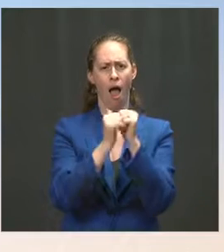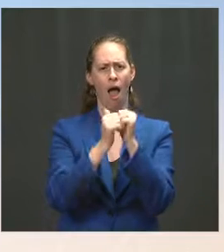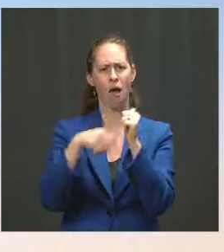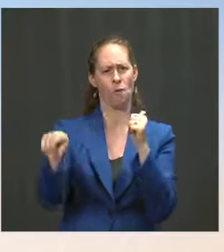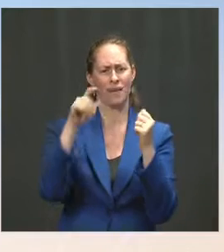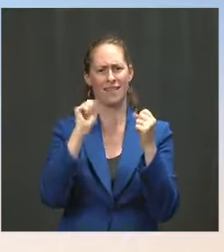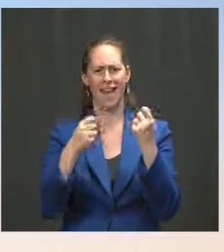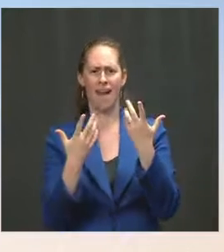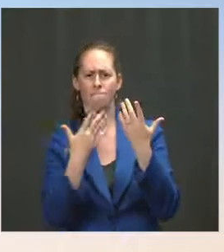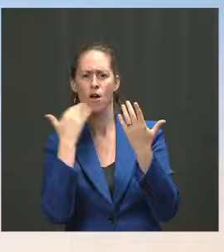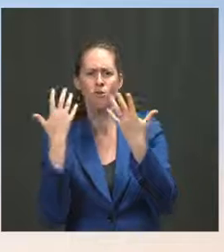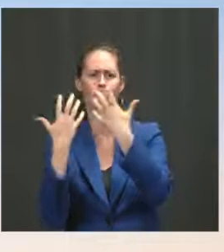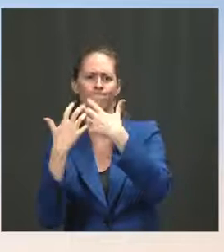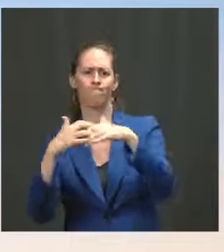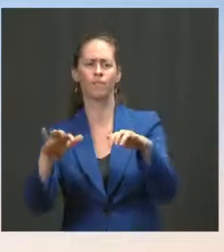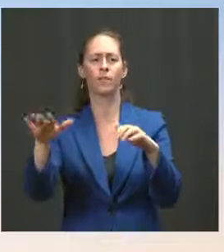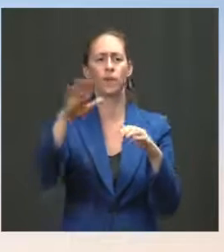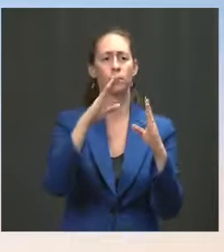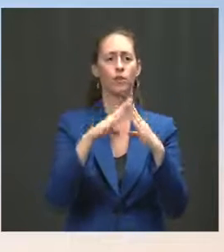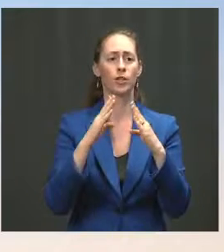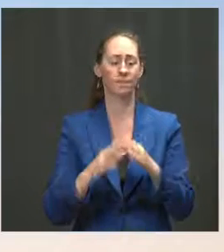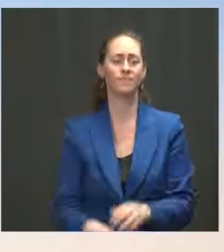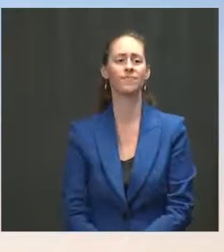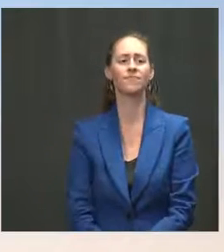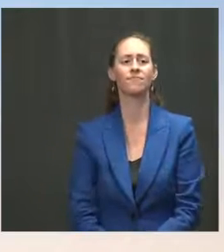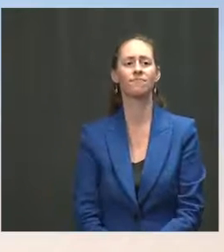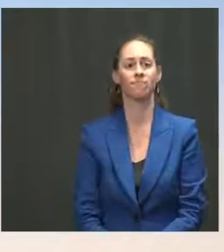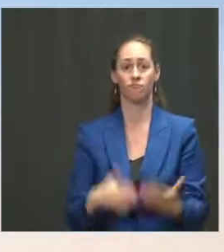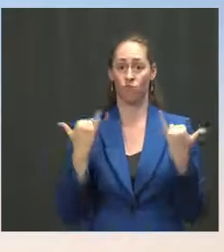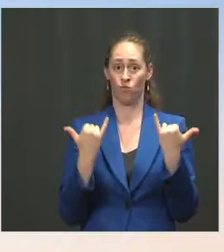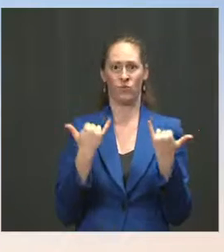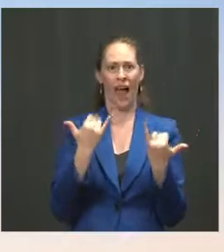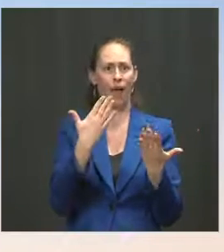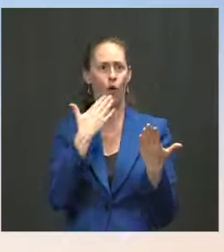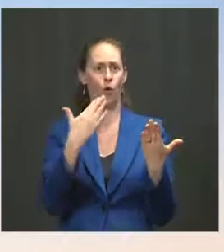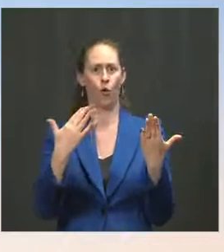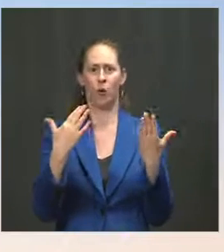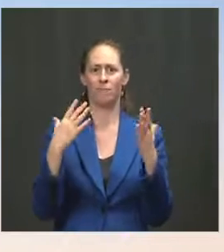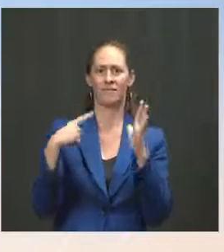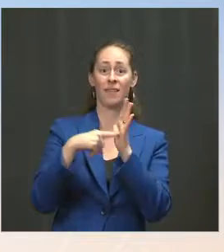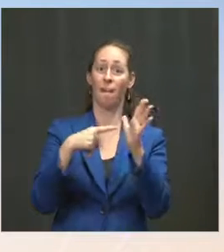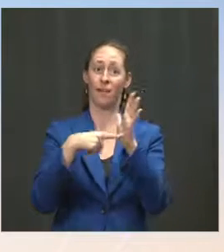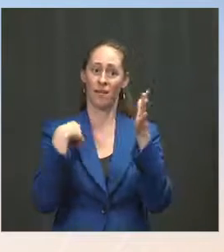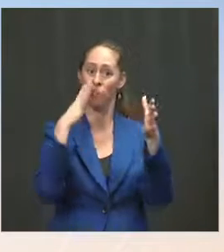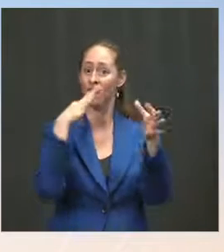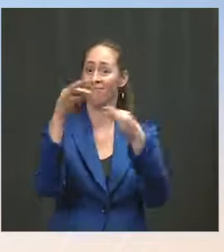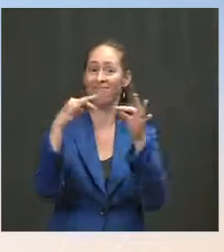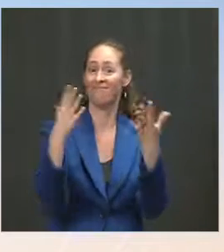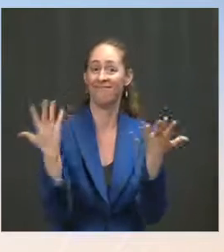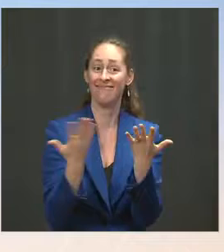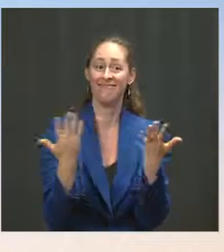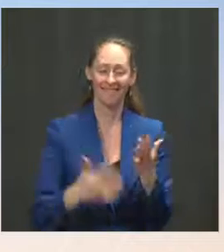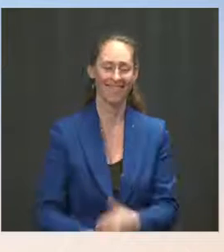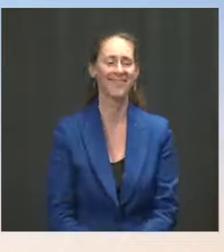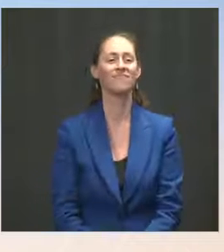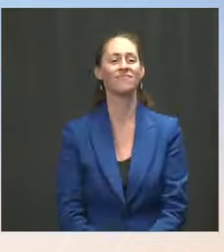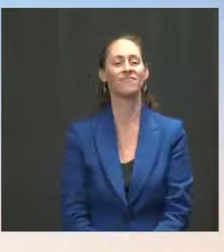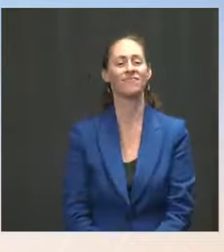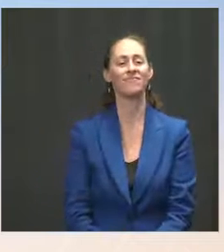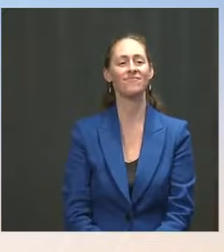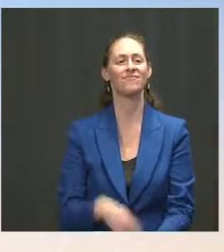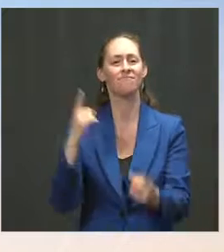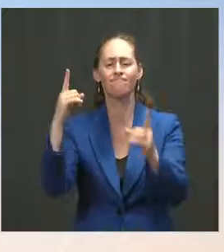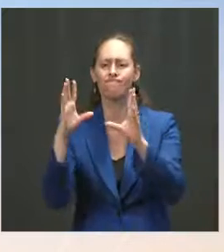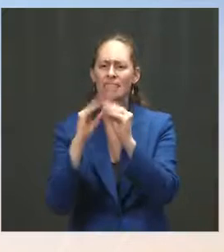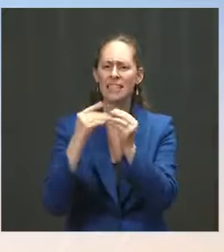example of us lifting up the private sector taking steps that make sense, that show that vaccines are safe, effective, and are the best